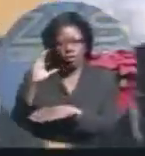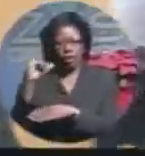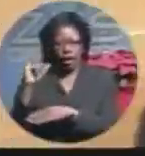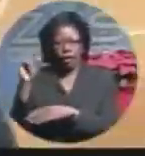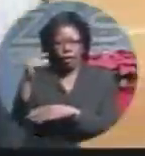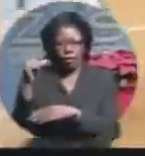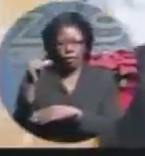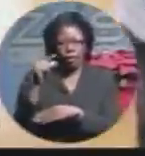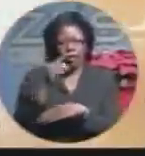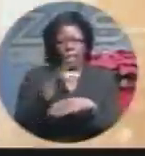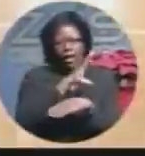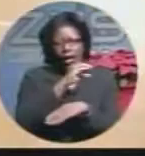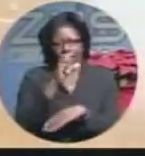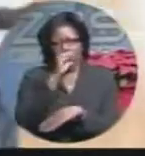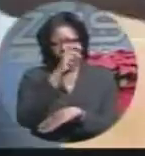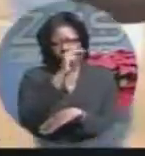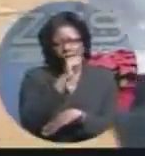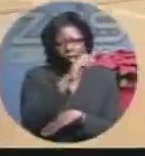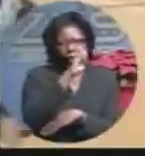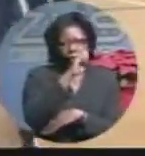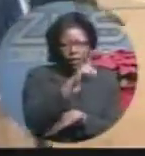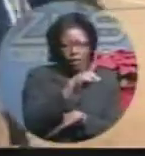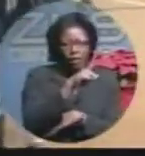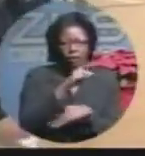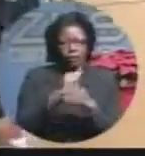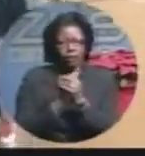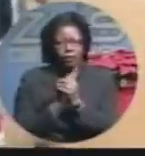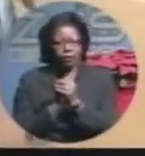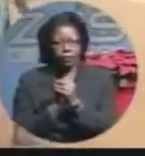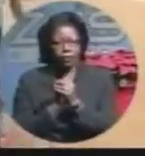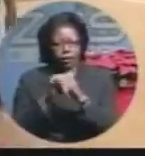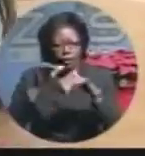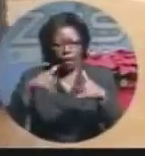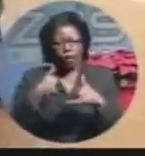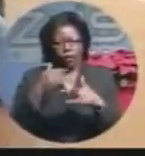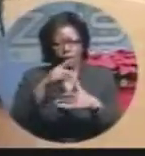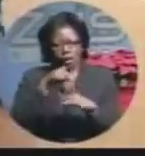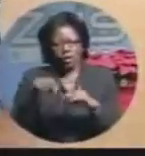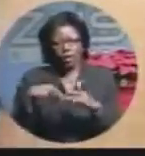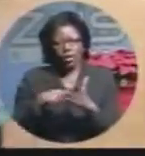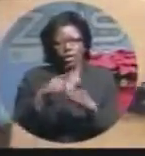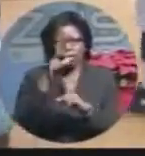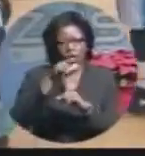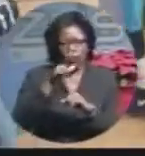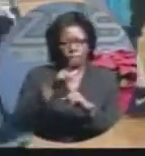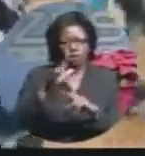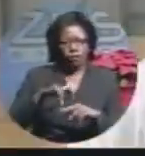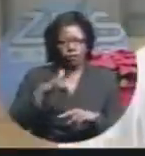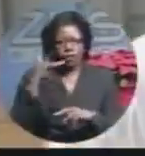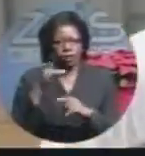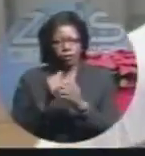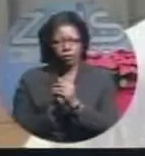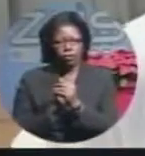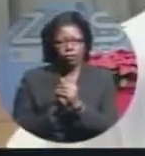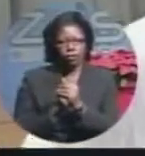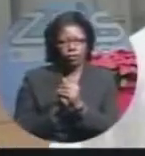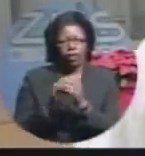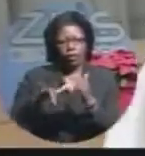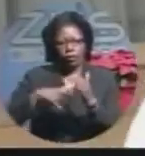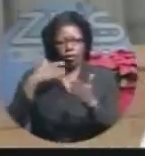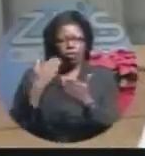over since Salvador, 40-33. How does this championship feel for you for all you've been through so far this year? Feels